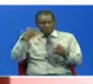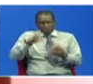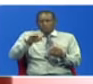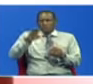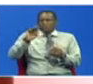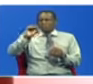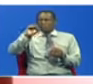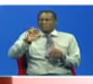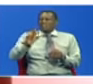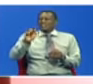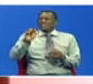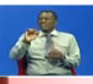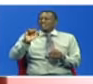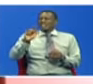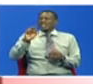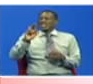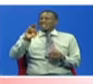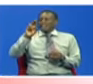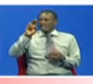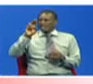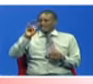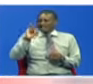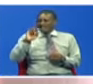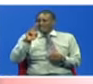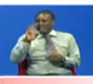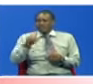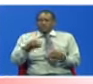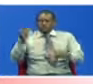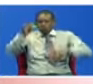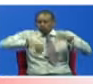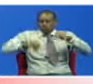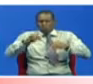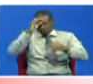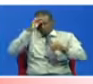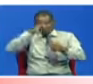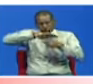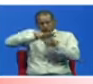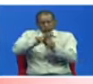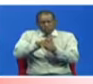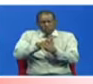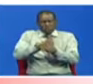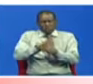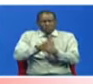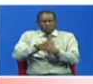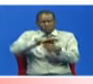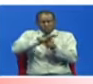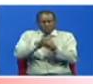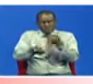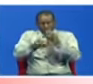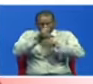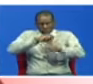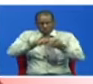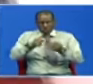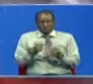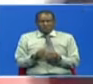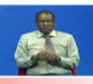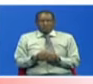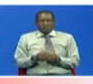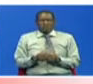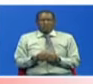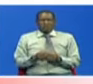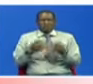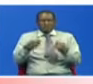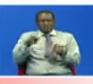Titanium, together to offer support and contribute to the government's COVID-19 mitigation actions.